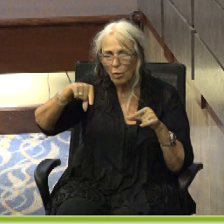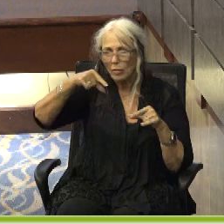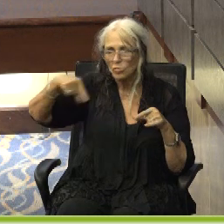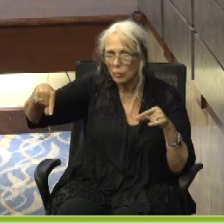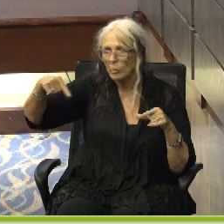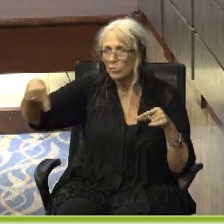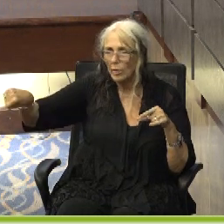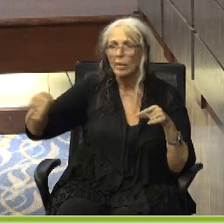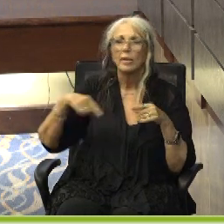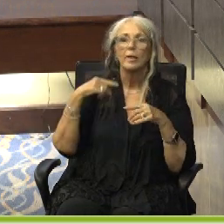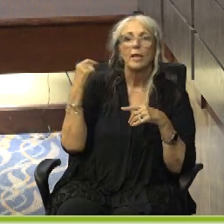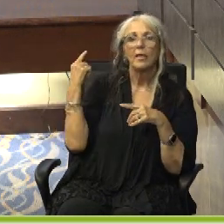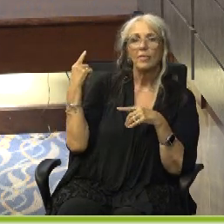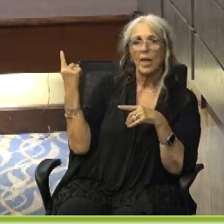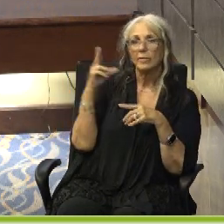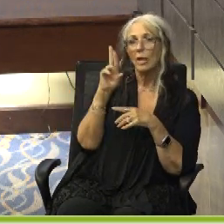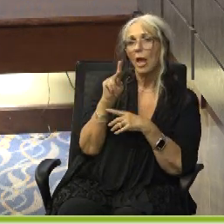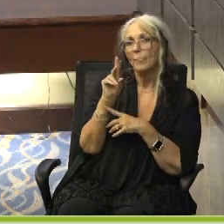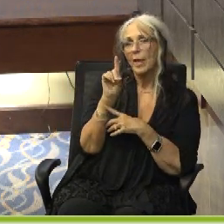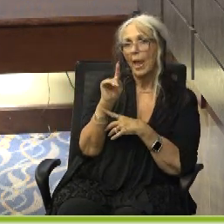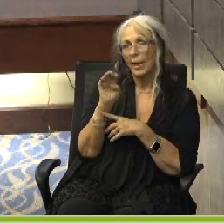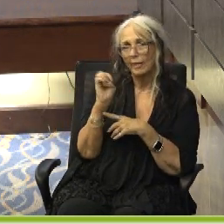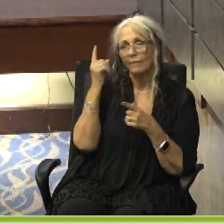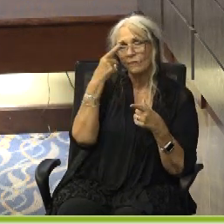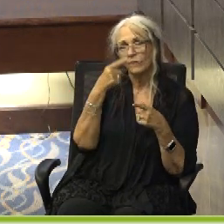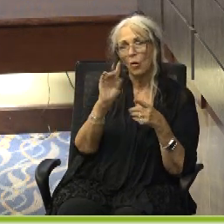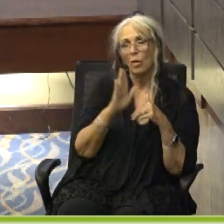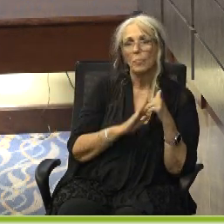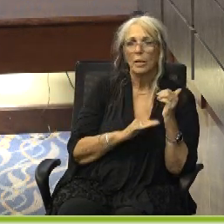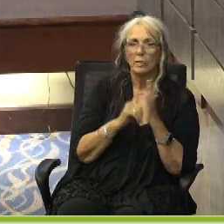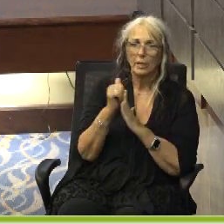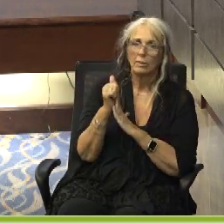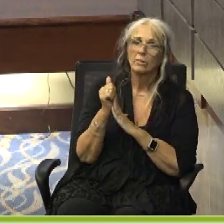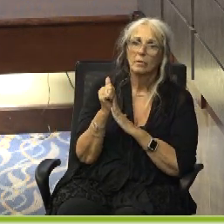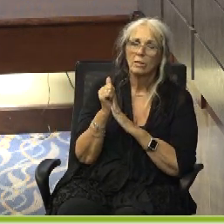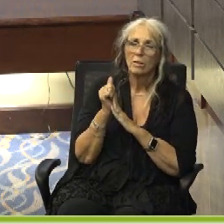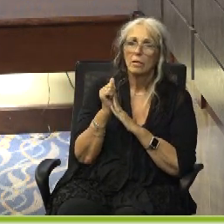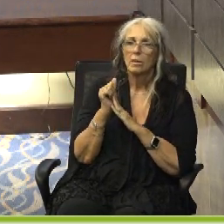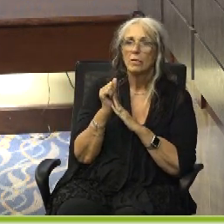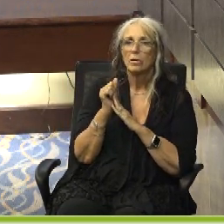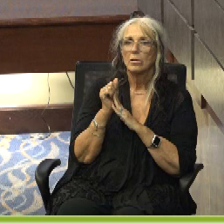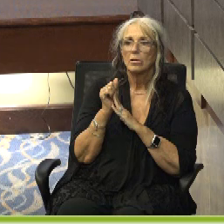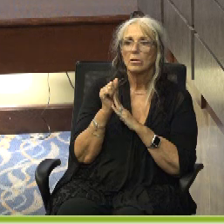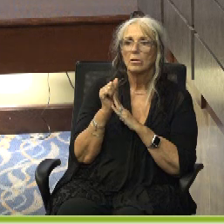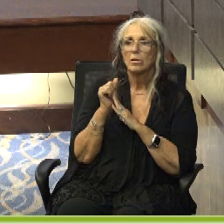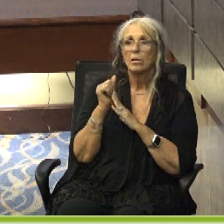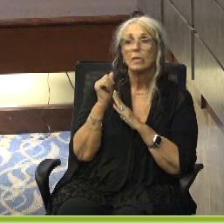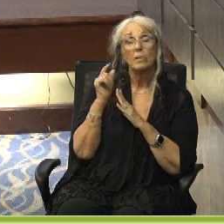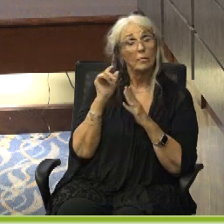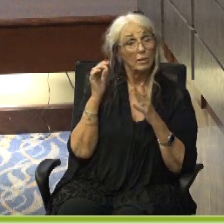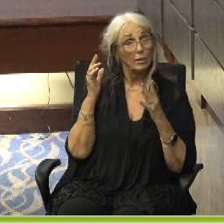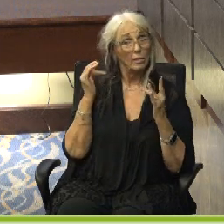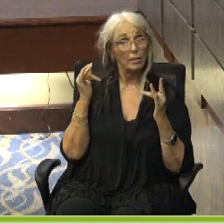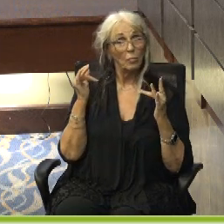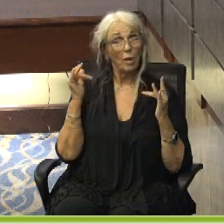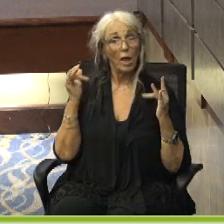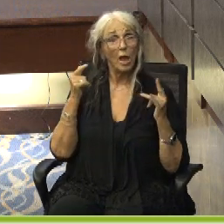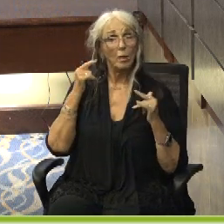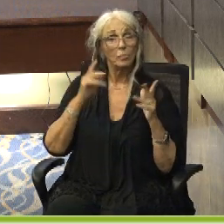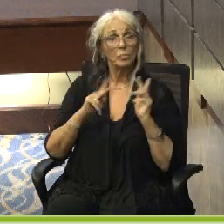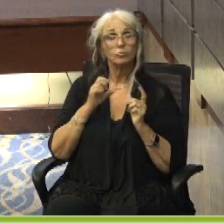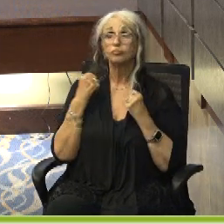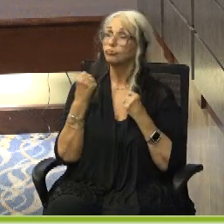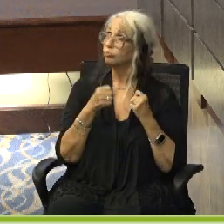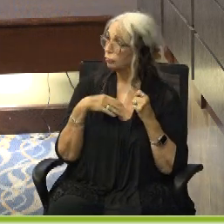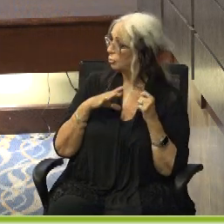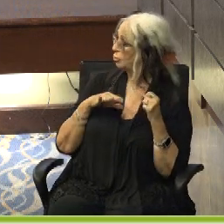These are the proposed updates to the building. These updates would make the building more inviting from the street. It's also another